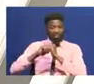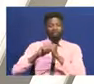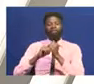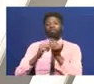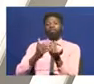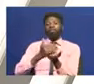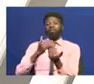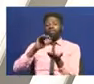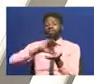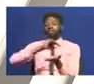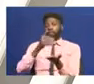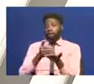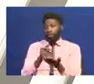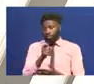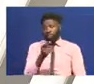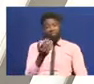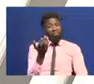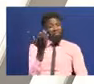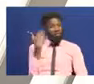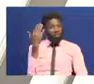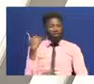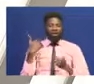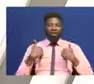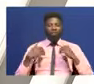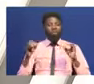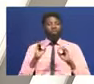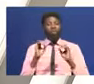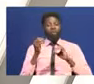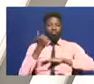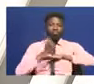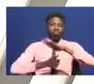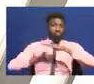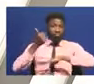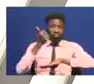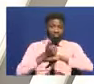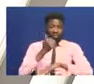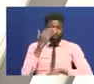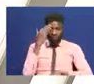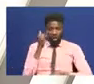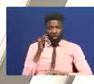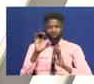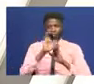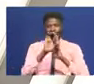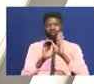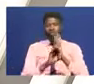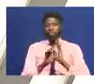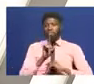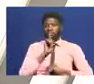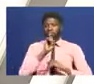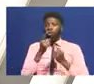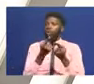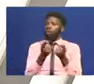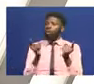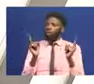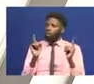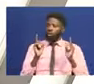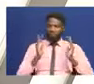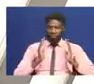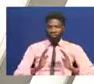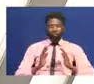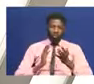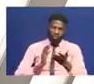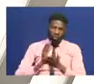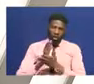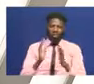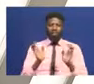didn't exist before. The reason why it was constituted is because constitutionally it is a right for everybody to be able to access emergency healthcare services.